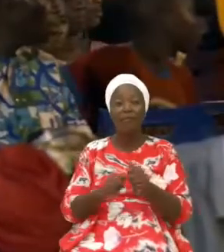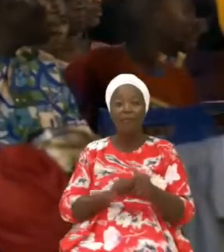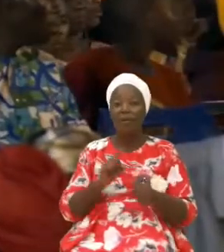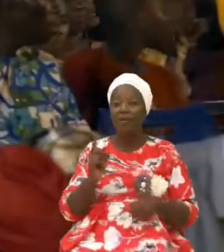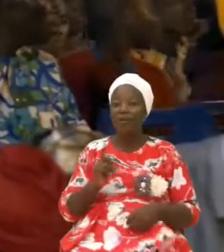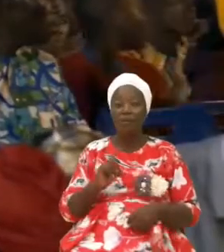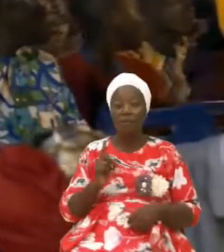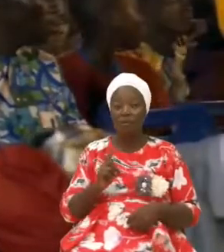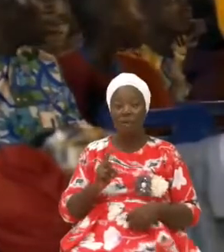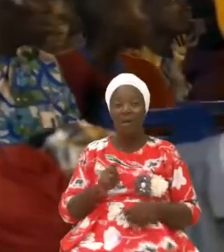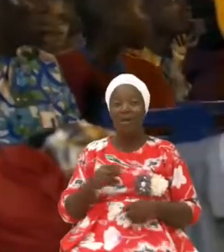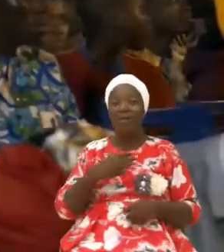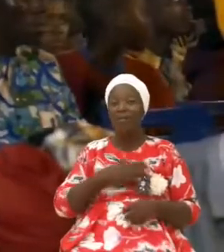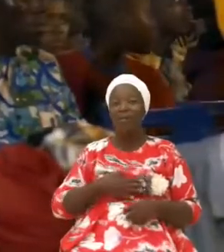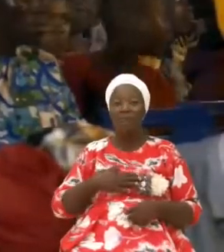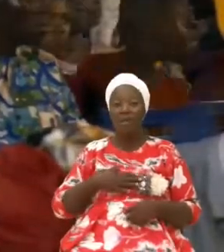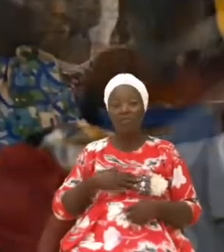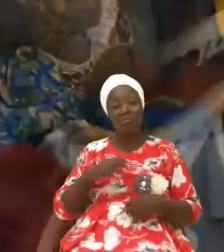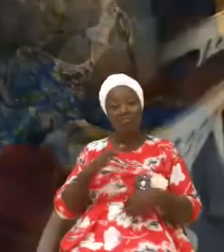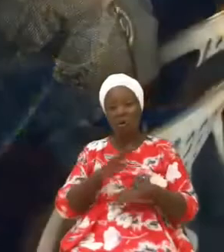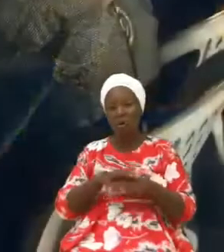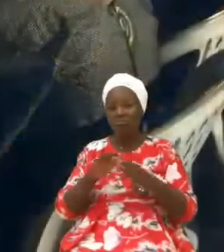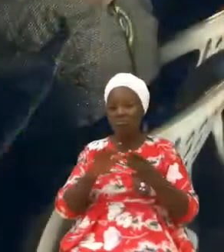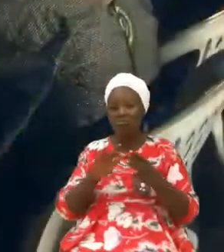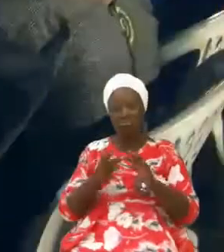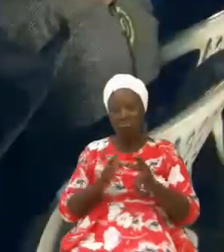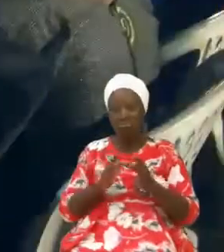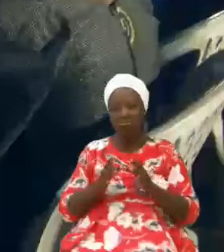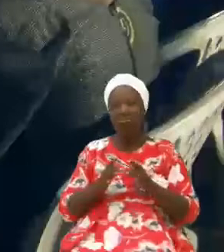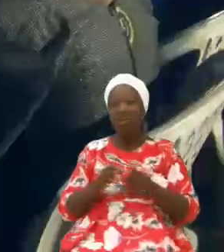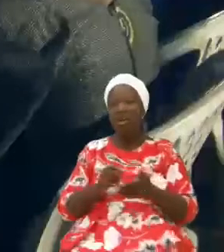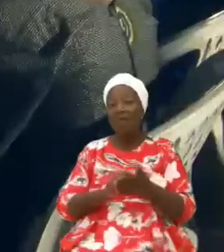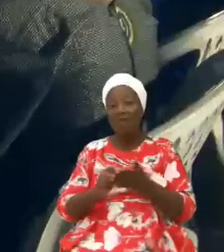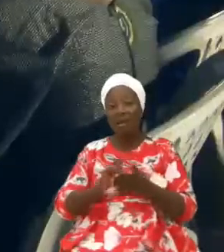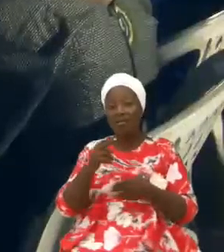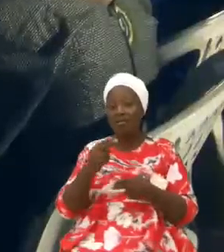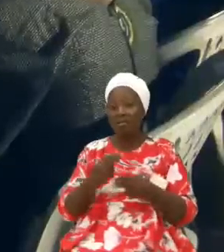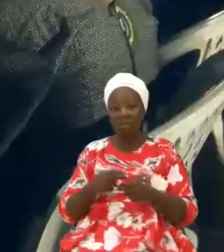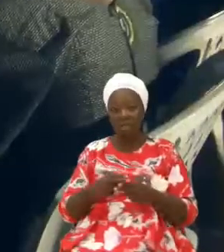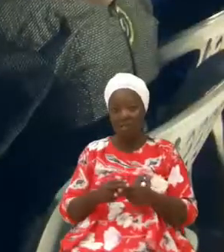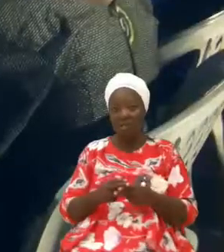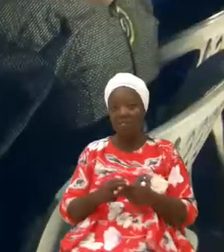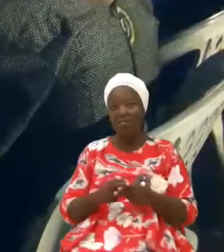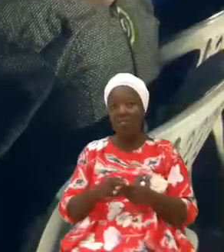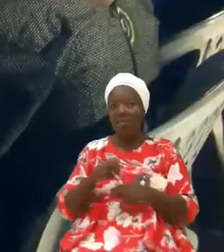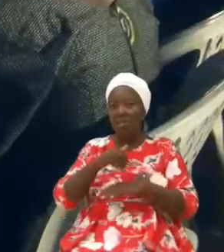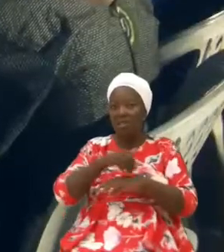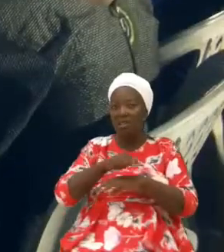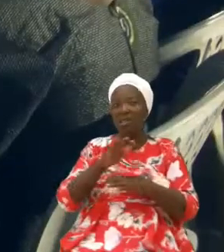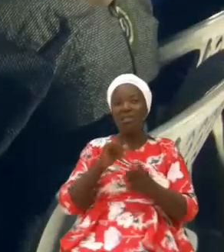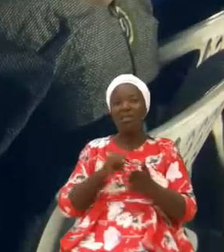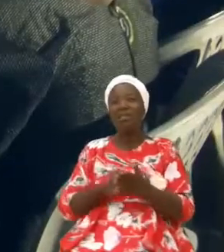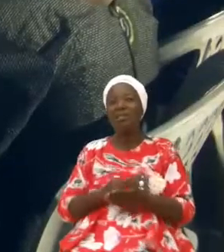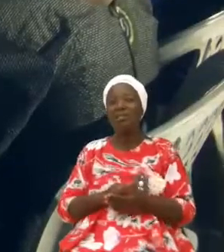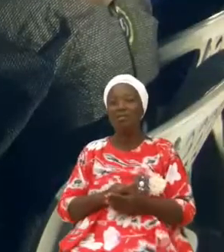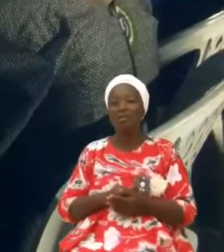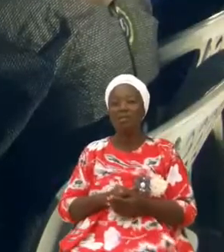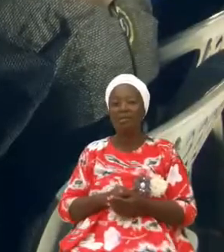thing as we are doing here now. In the youth hall, do the same thing we are doing here